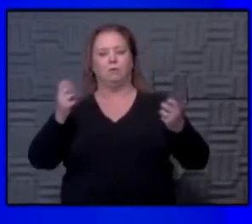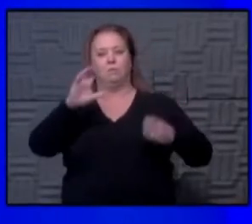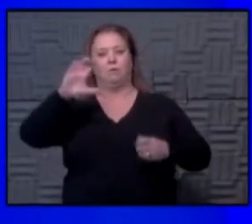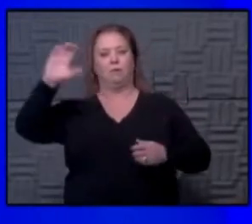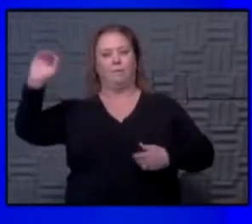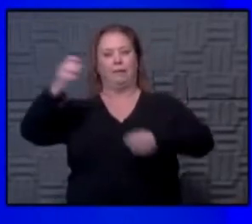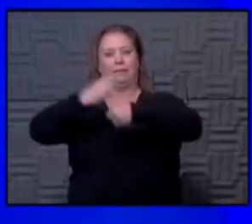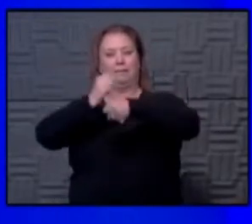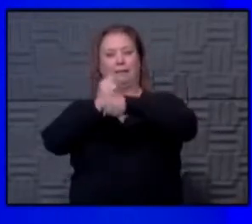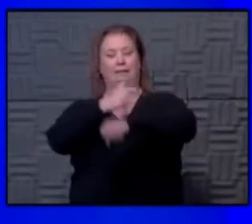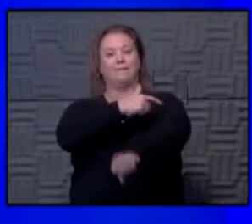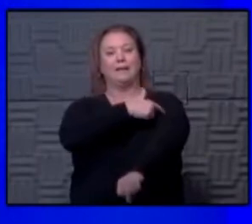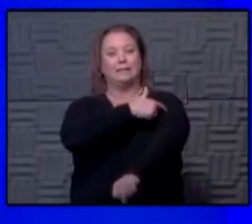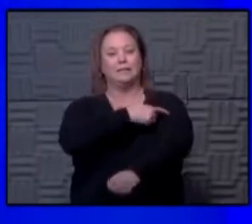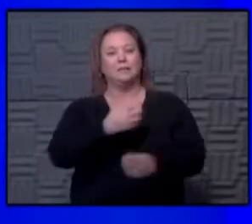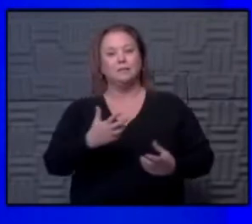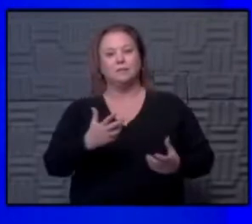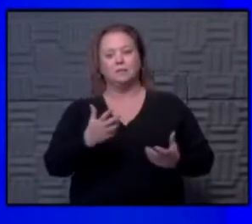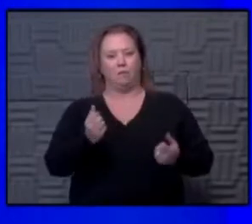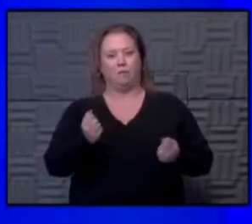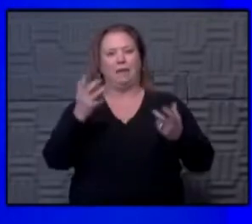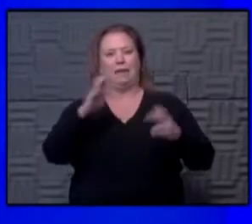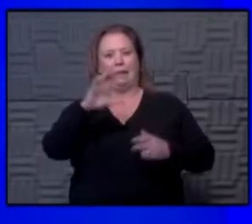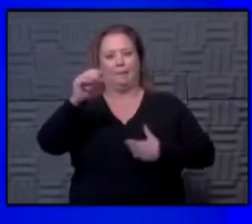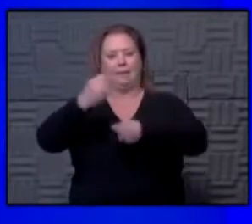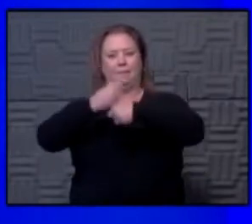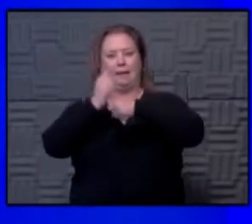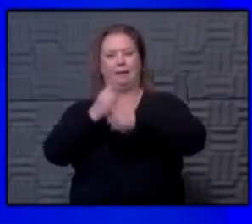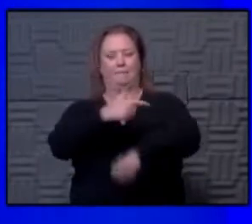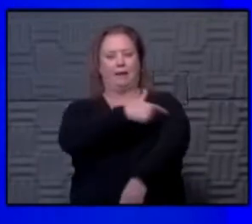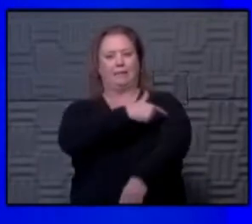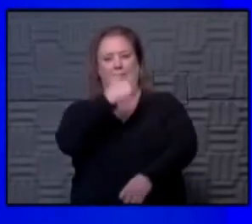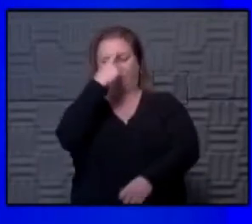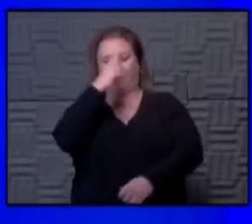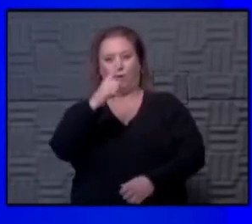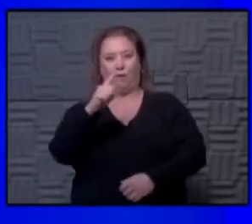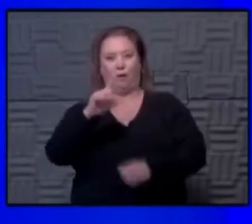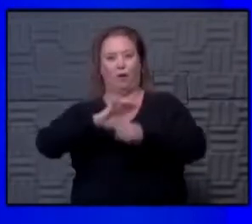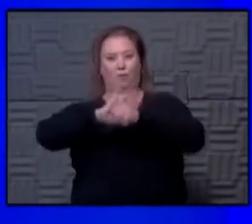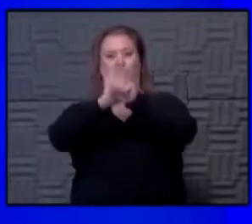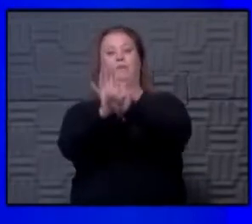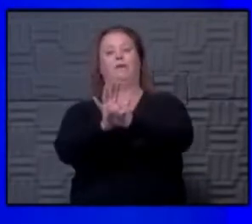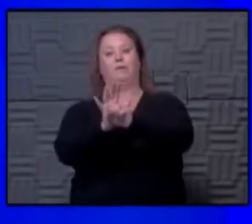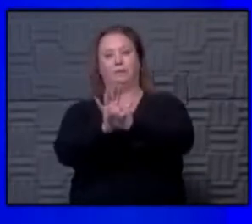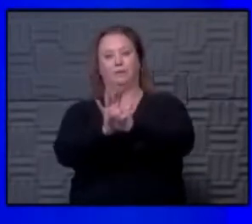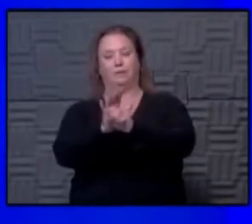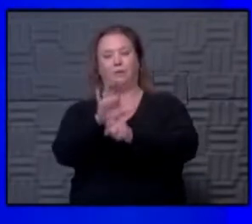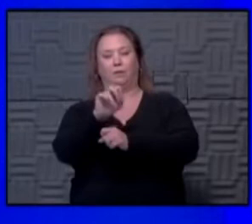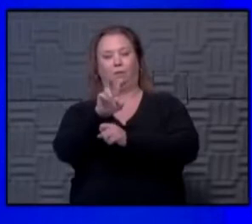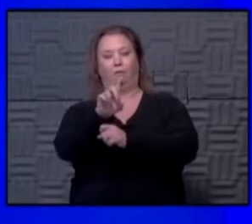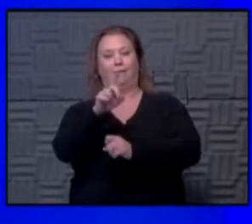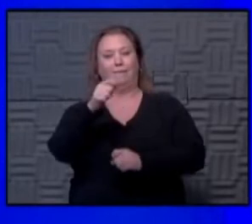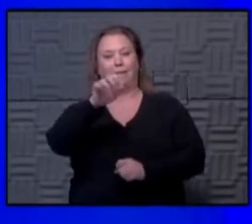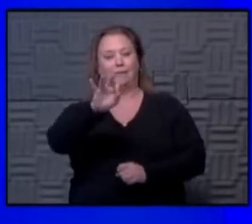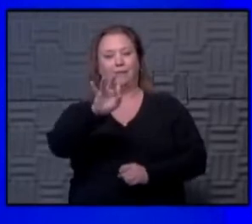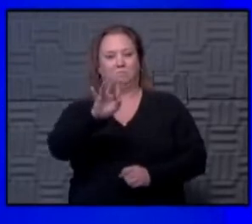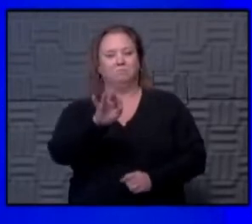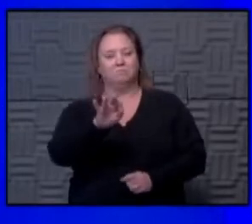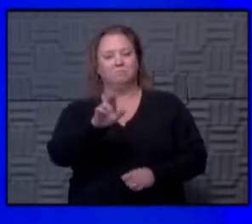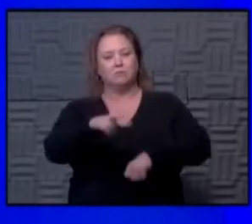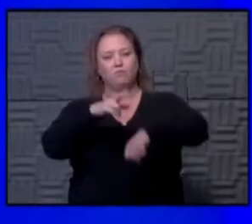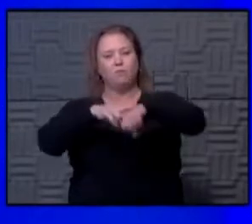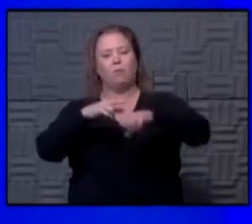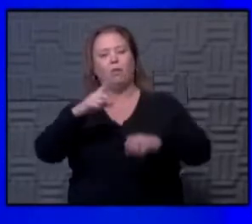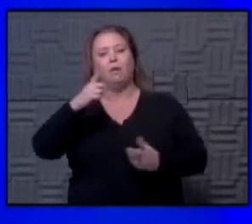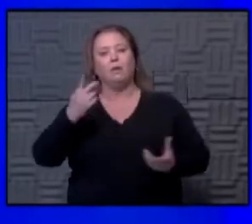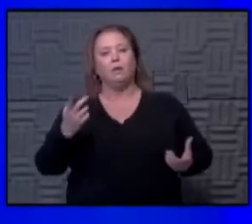companies producing vaccines. So just multiple companies producing vaccines for a coronavirus vaccine or COVID-19 is not unusual because